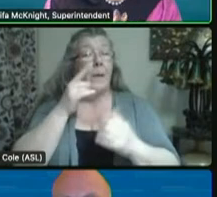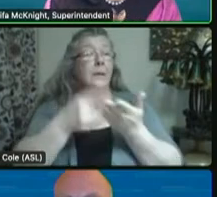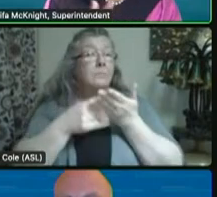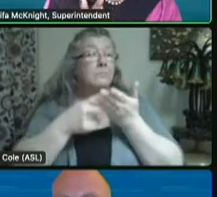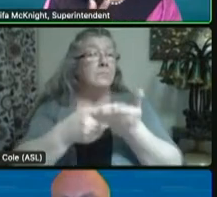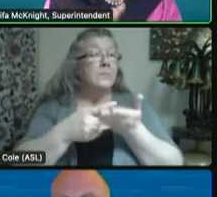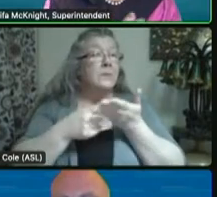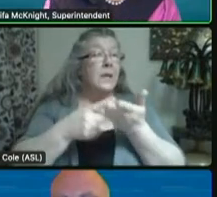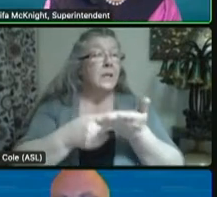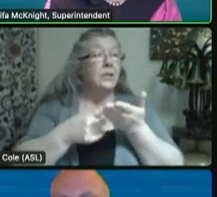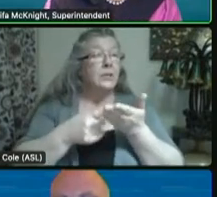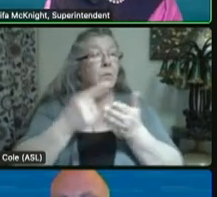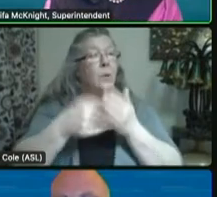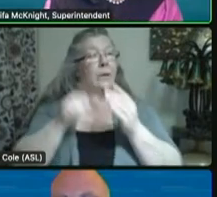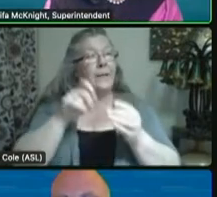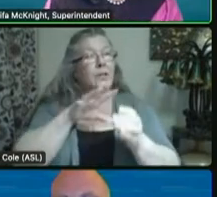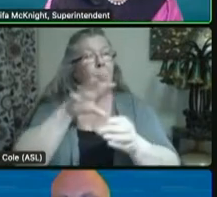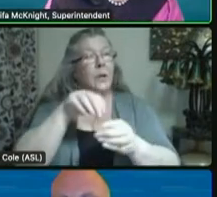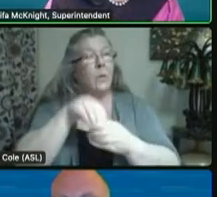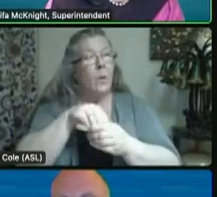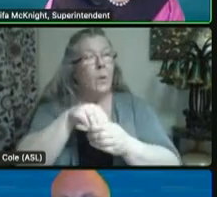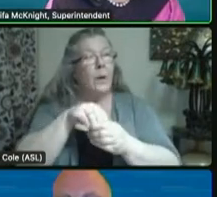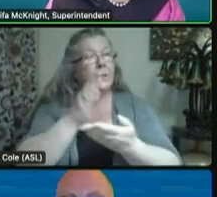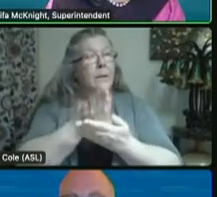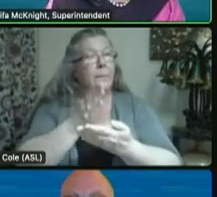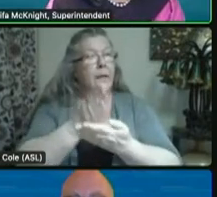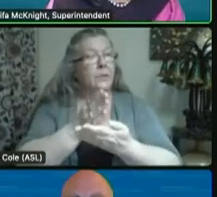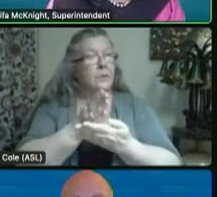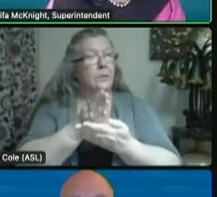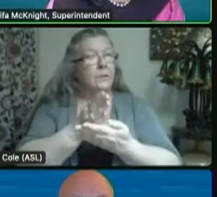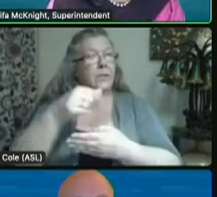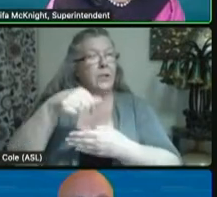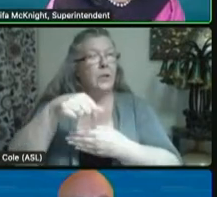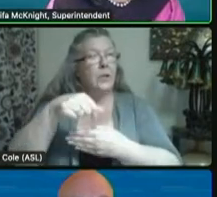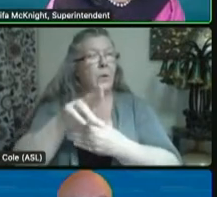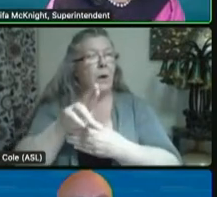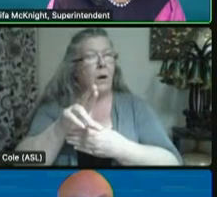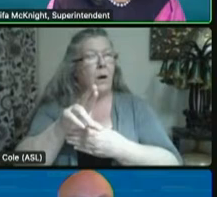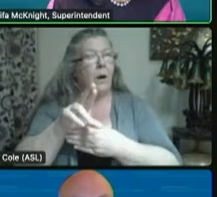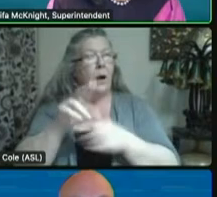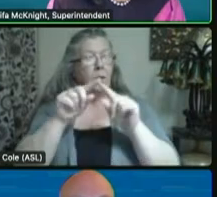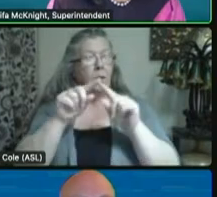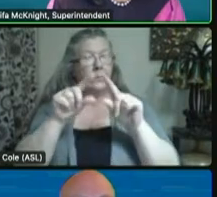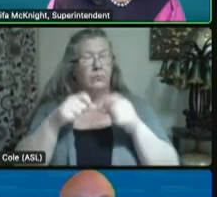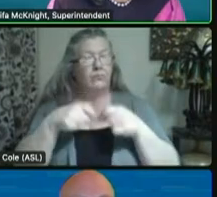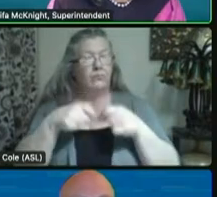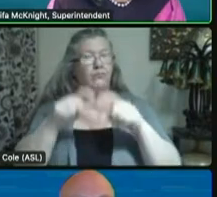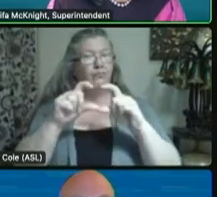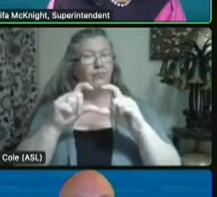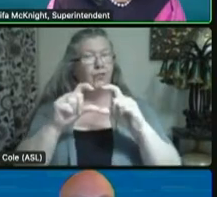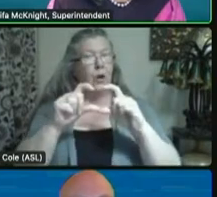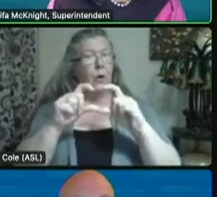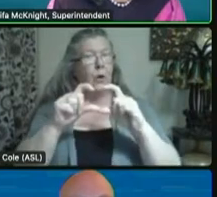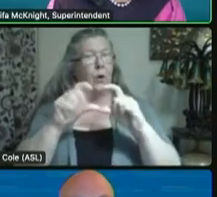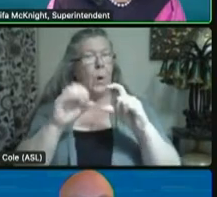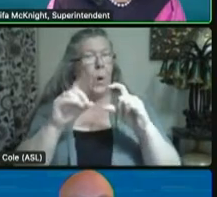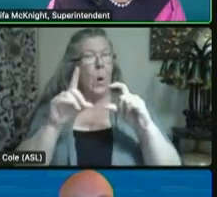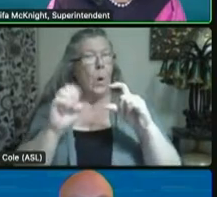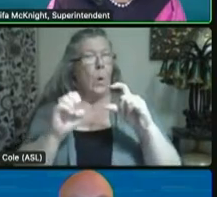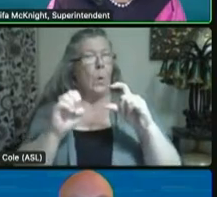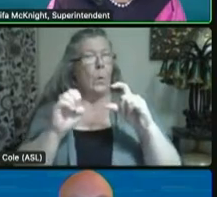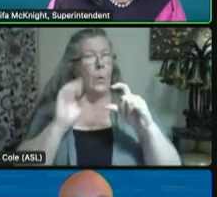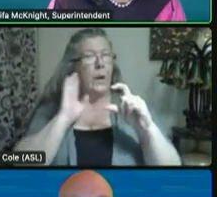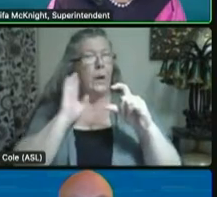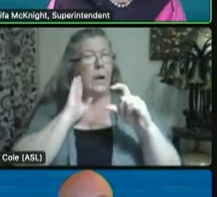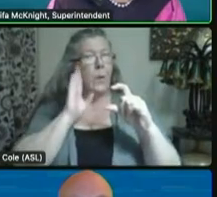to be incorporated into the budget. There is a QR code that takes you to the dates of the forum. And then in April, the County Council will hold the